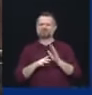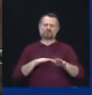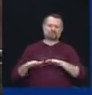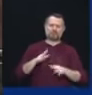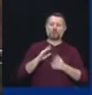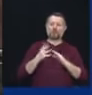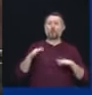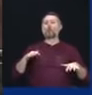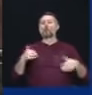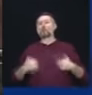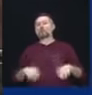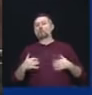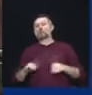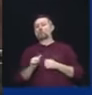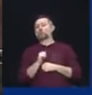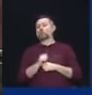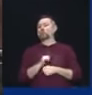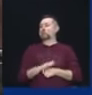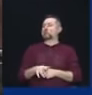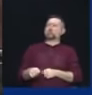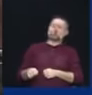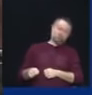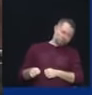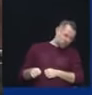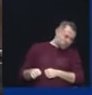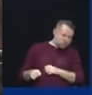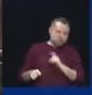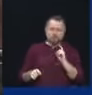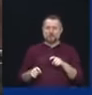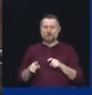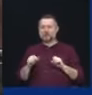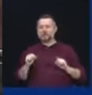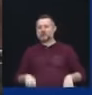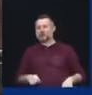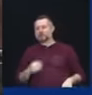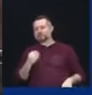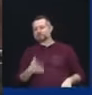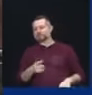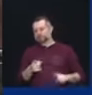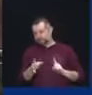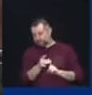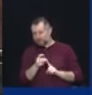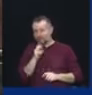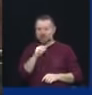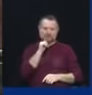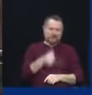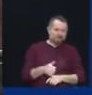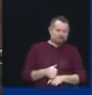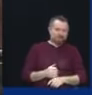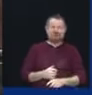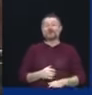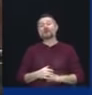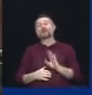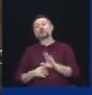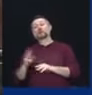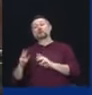I'll tell you what's going to happen with the rate of infection. So you have Western New York, highest infection rate